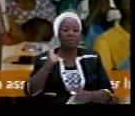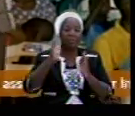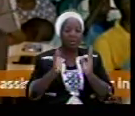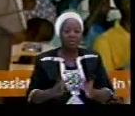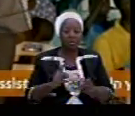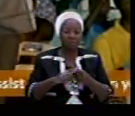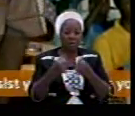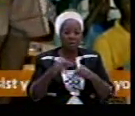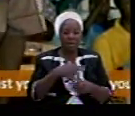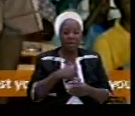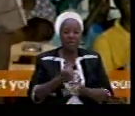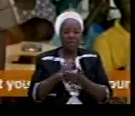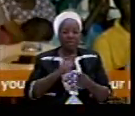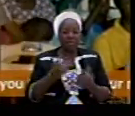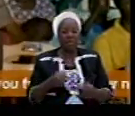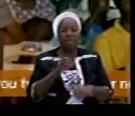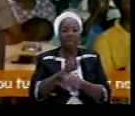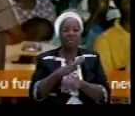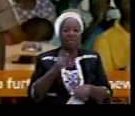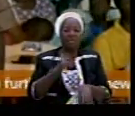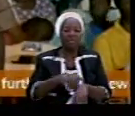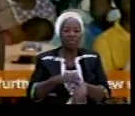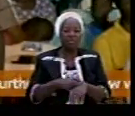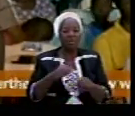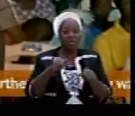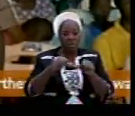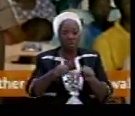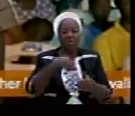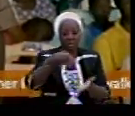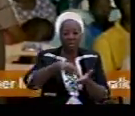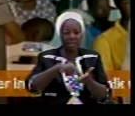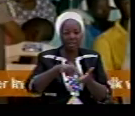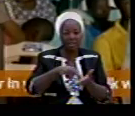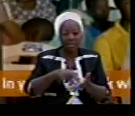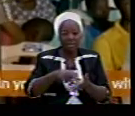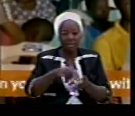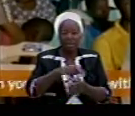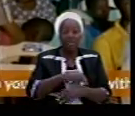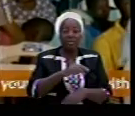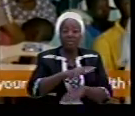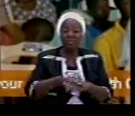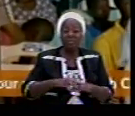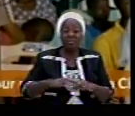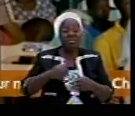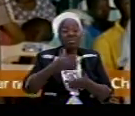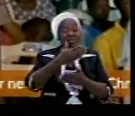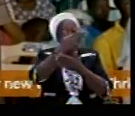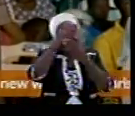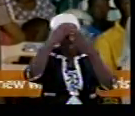counseling period. Keep on standing. I'm coming back to pray for those